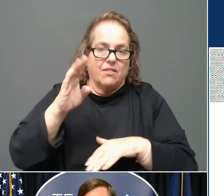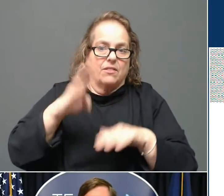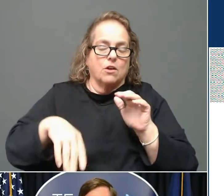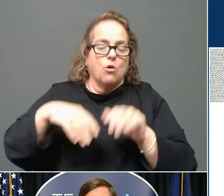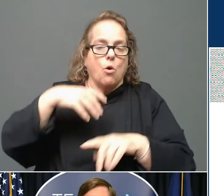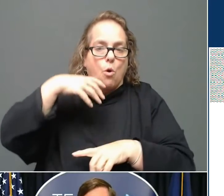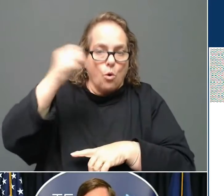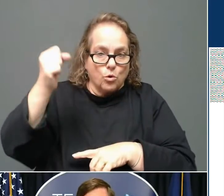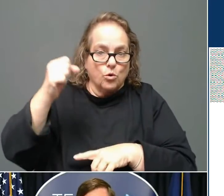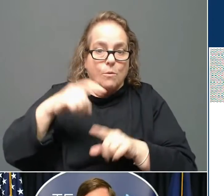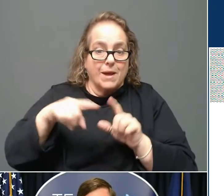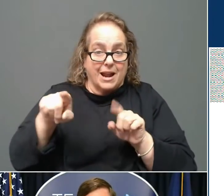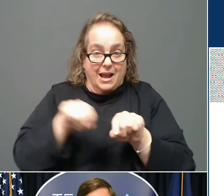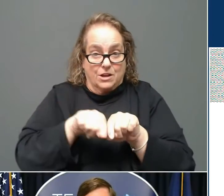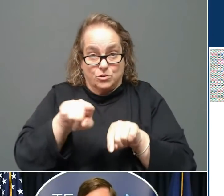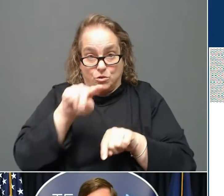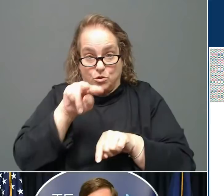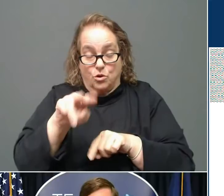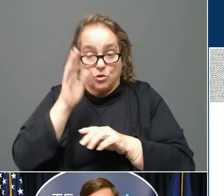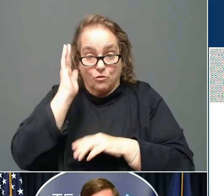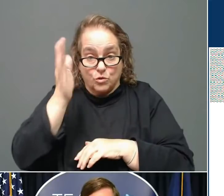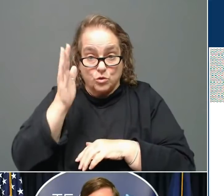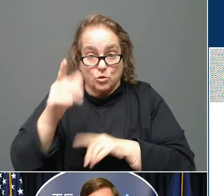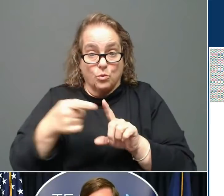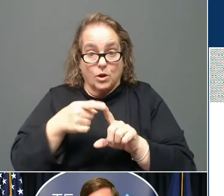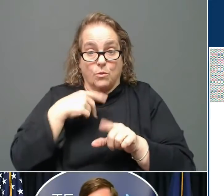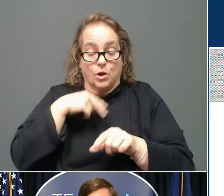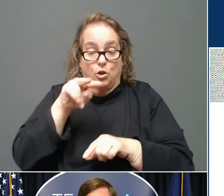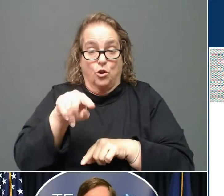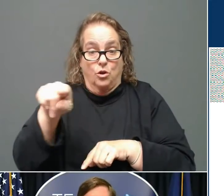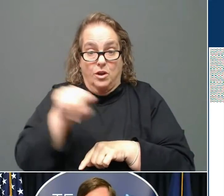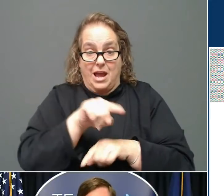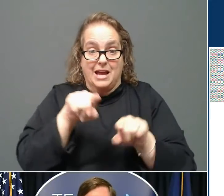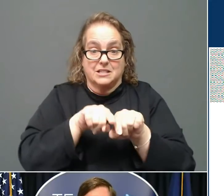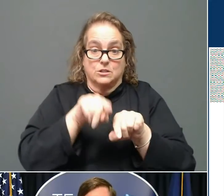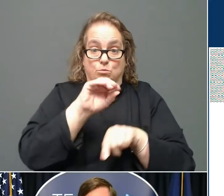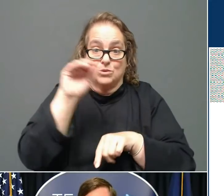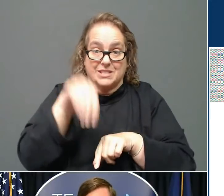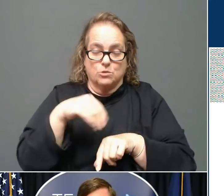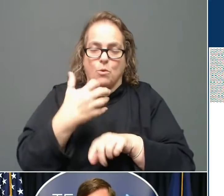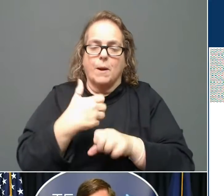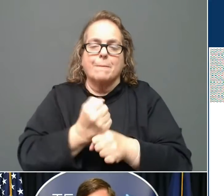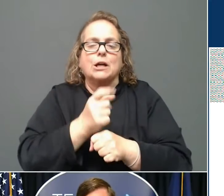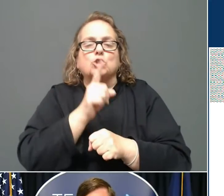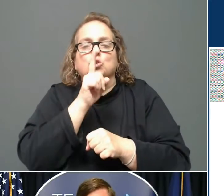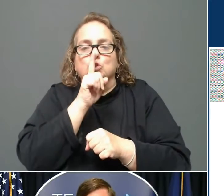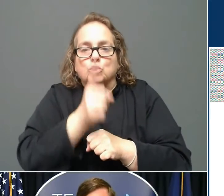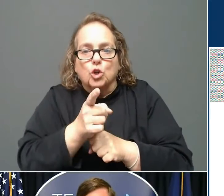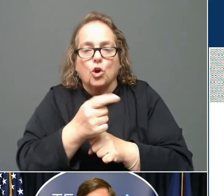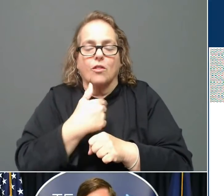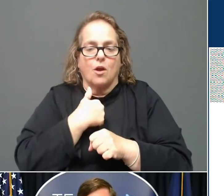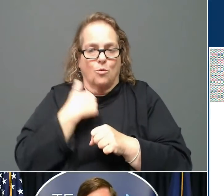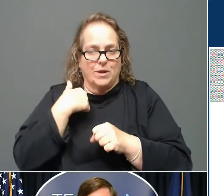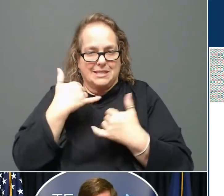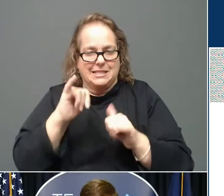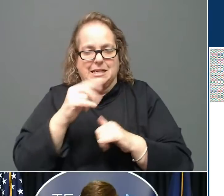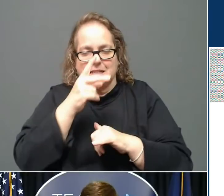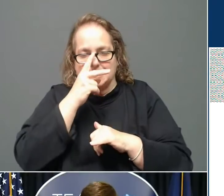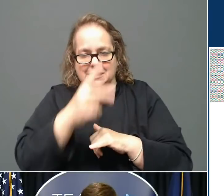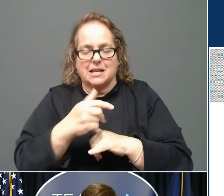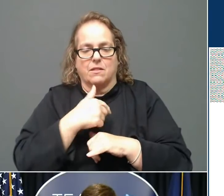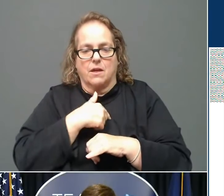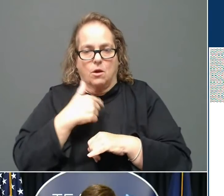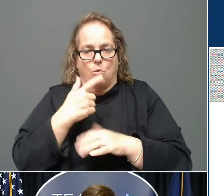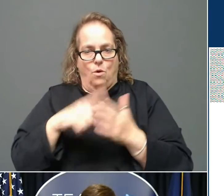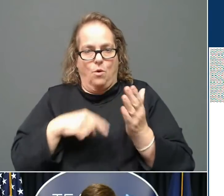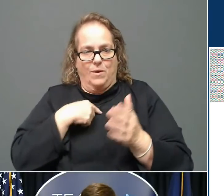But if we think in the future, when we look at these as percentages, we want to make sure that we see what we see